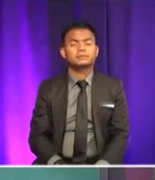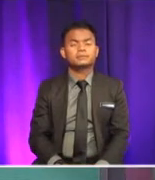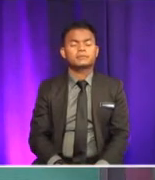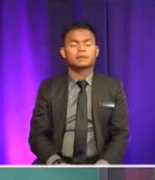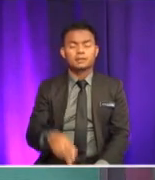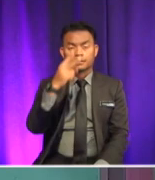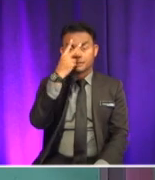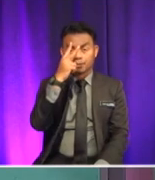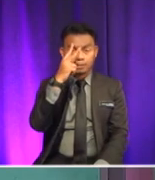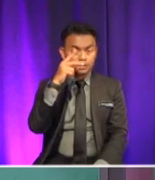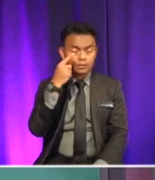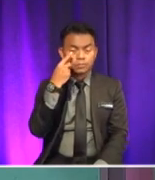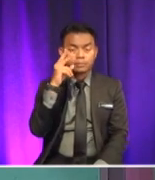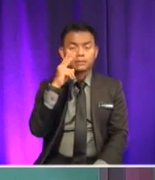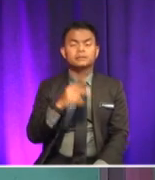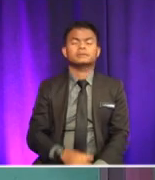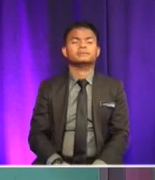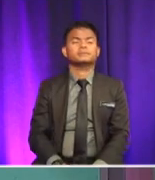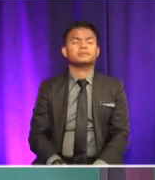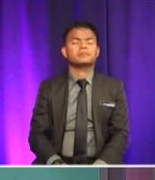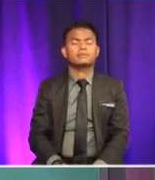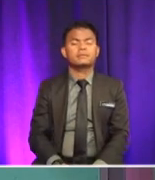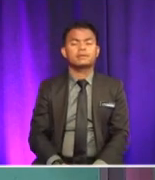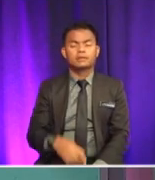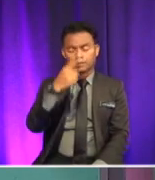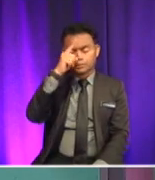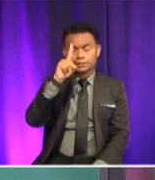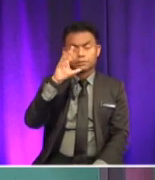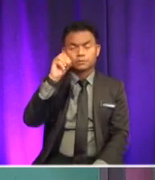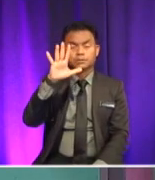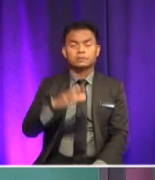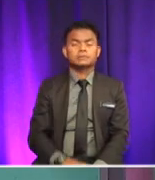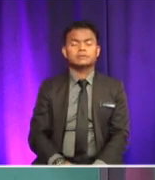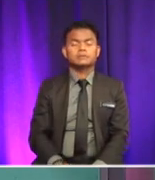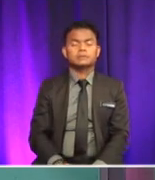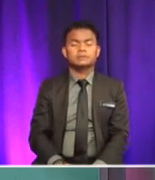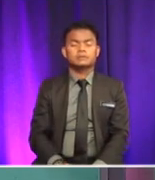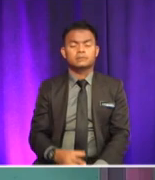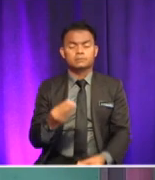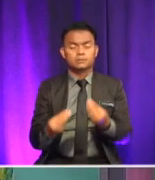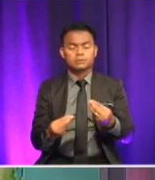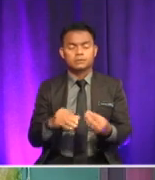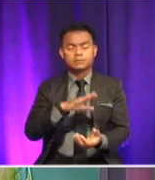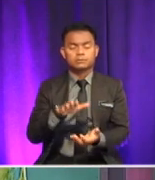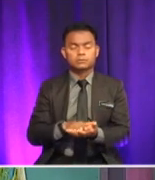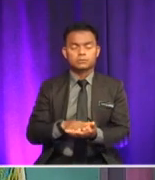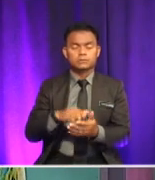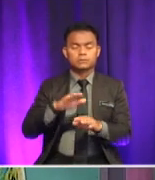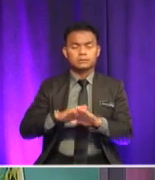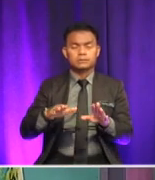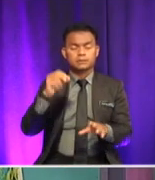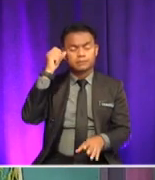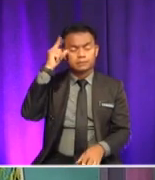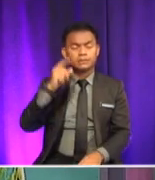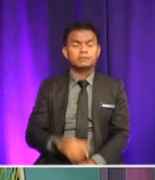He's bombarding her with questions for the 100th time. So these are all the process of interrogation that they are doing